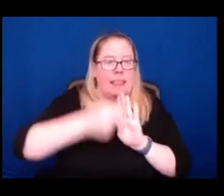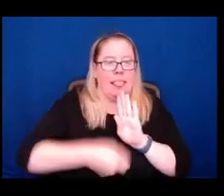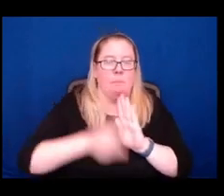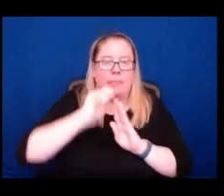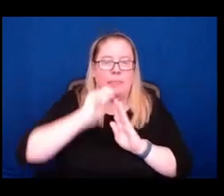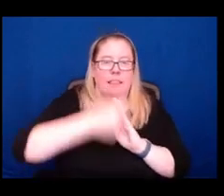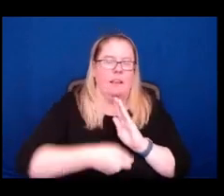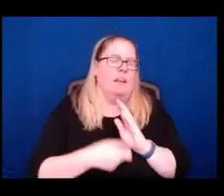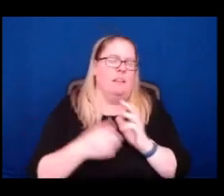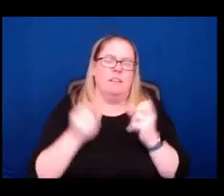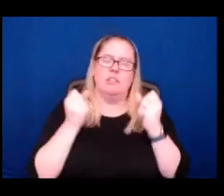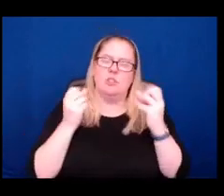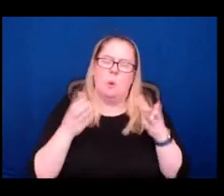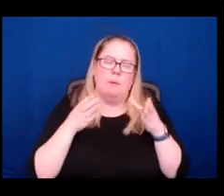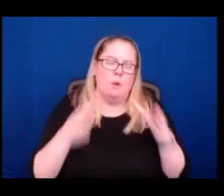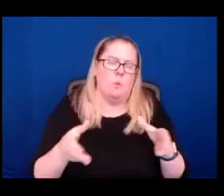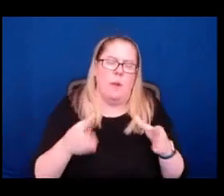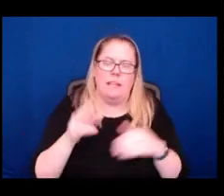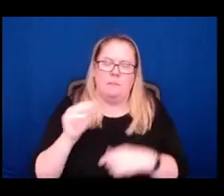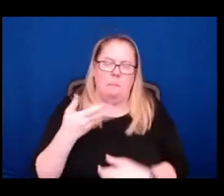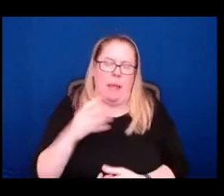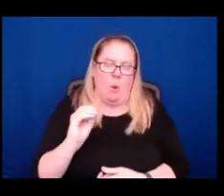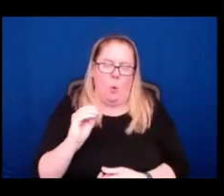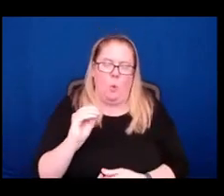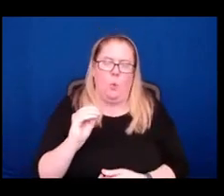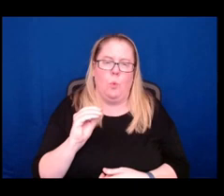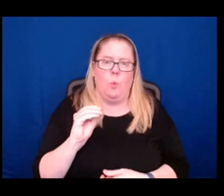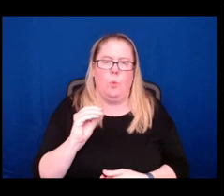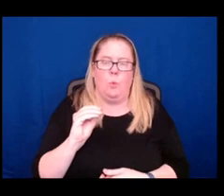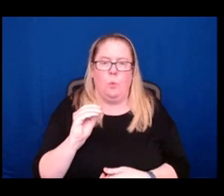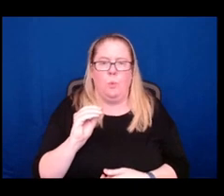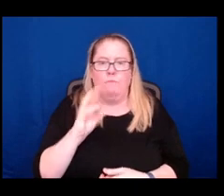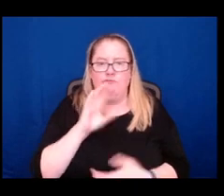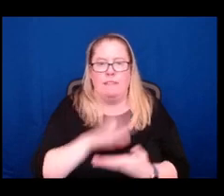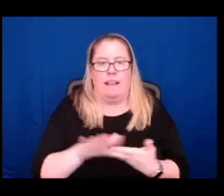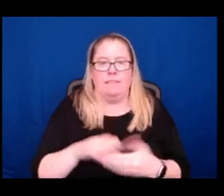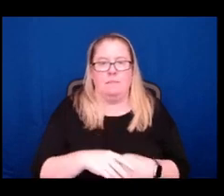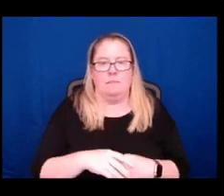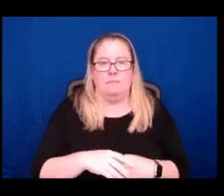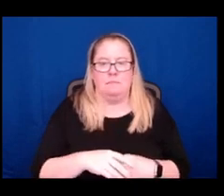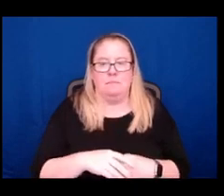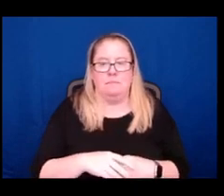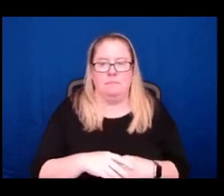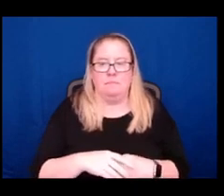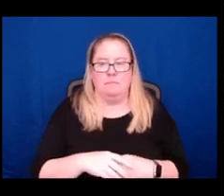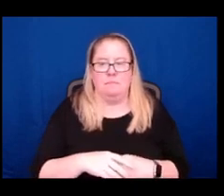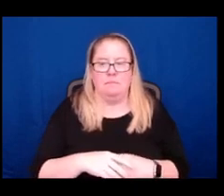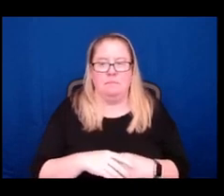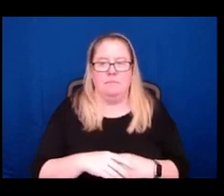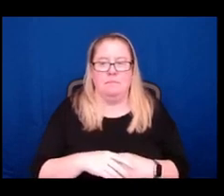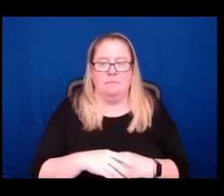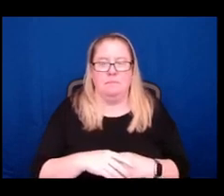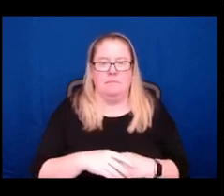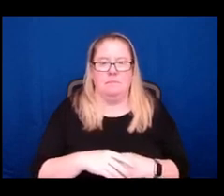right? This is a really nice one. All right.